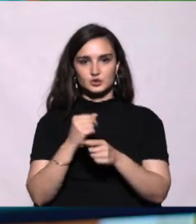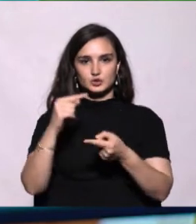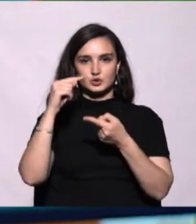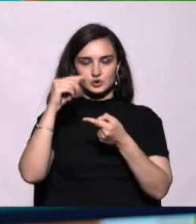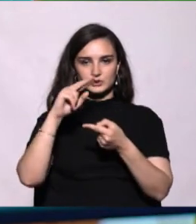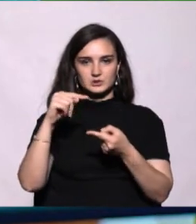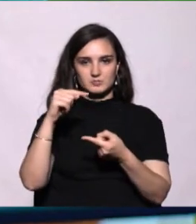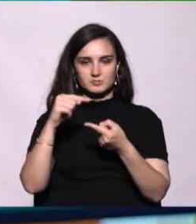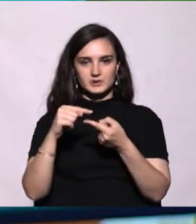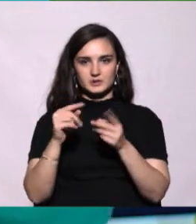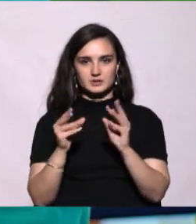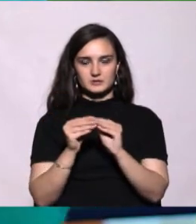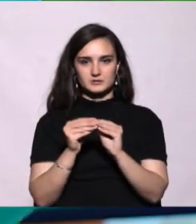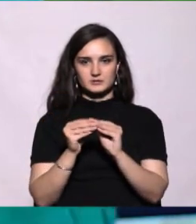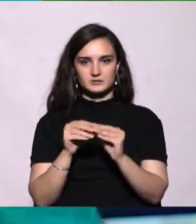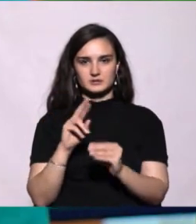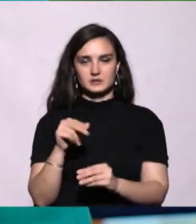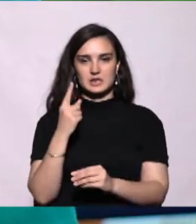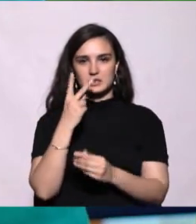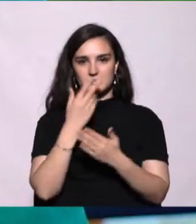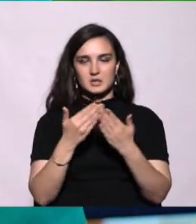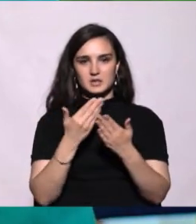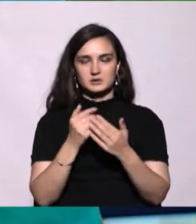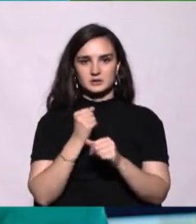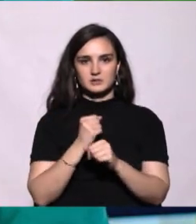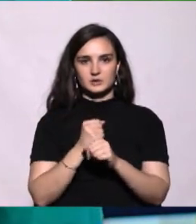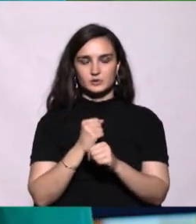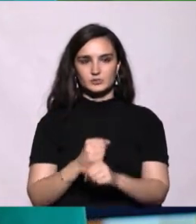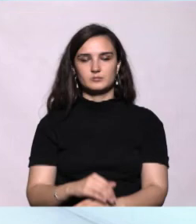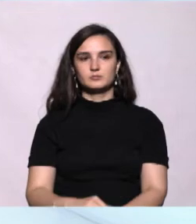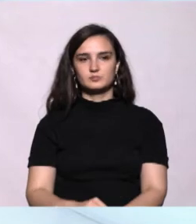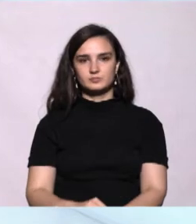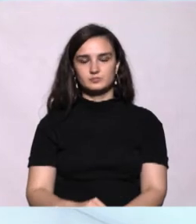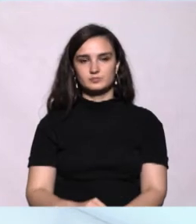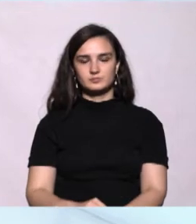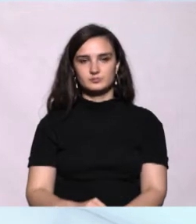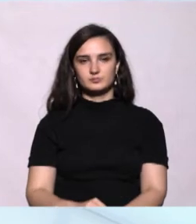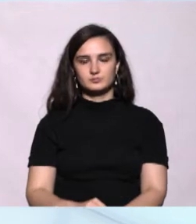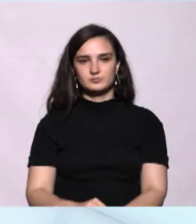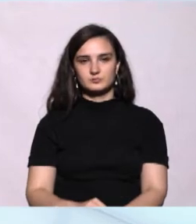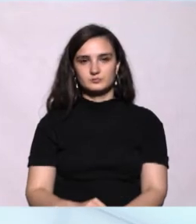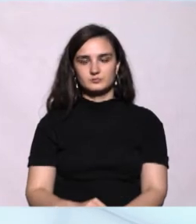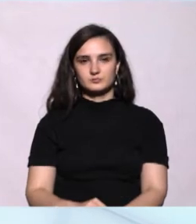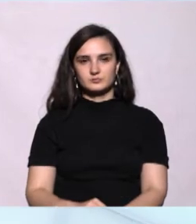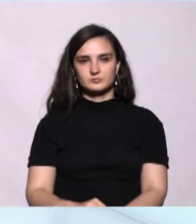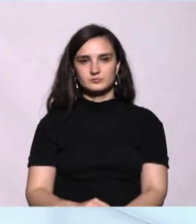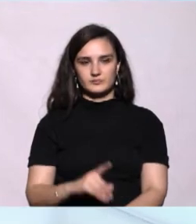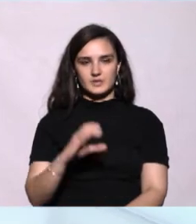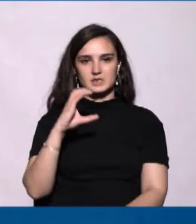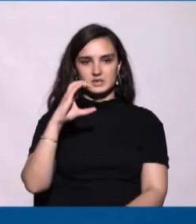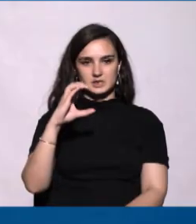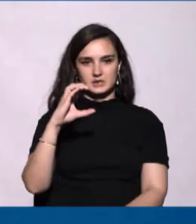B and small b. And one example as well. What the letter is it? It is